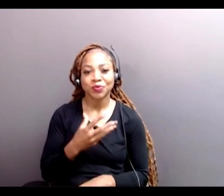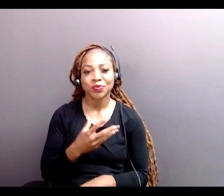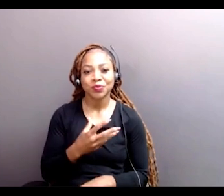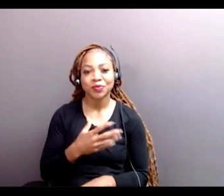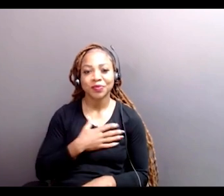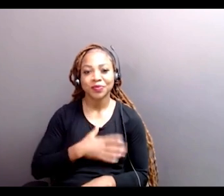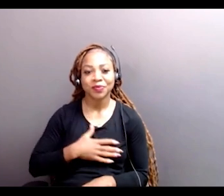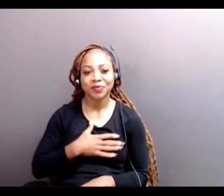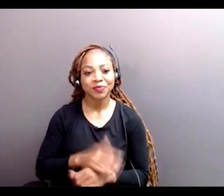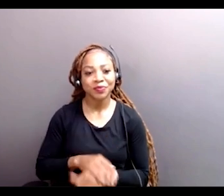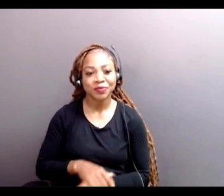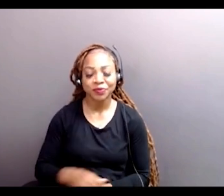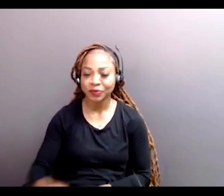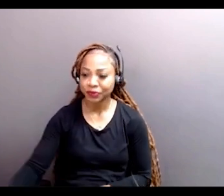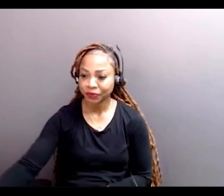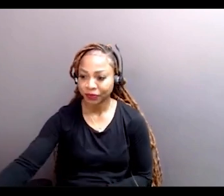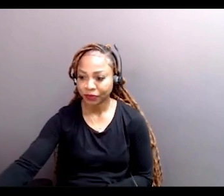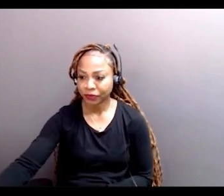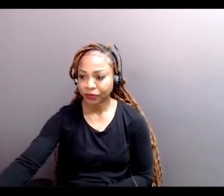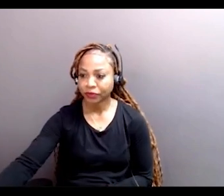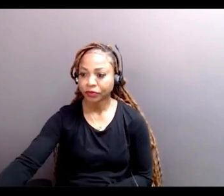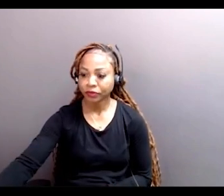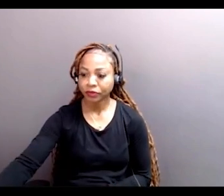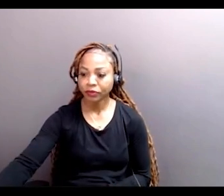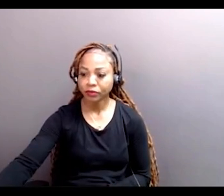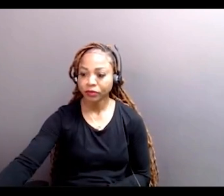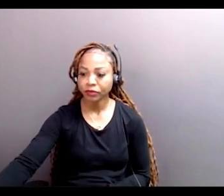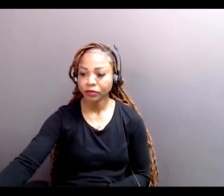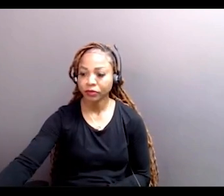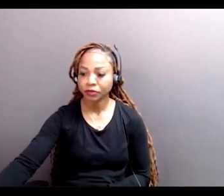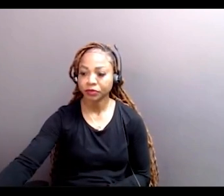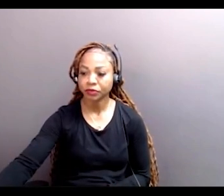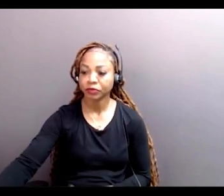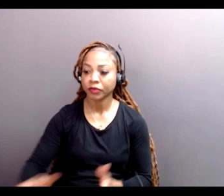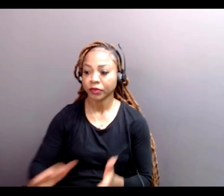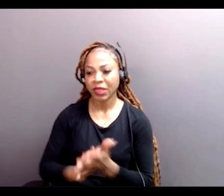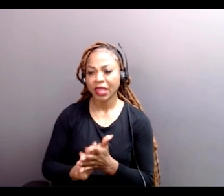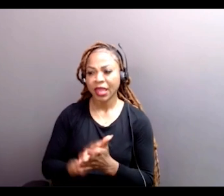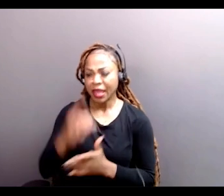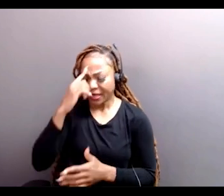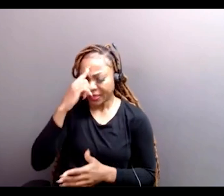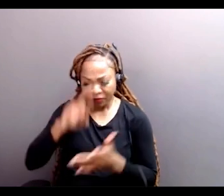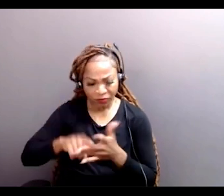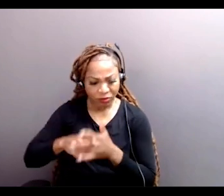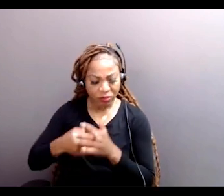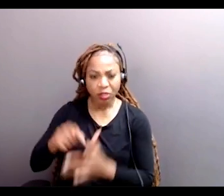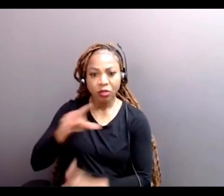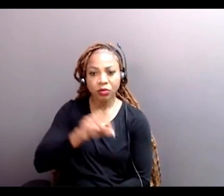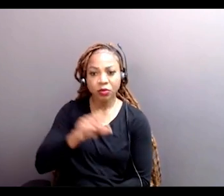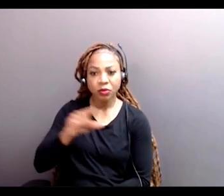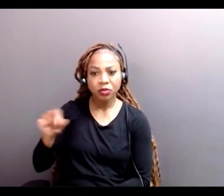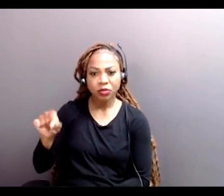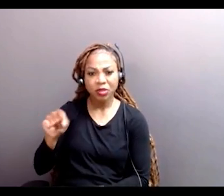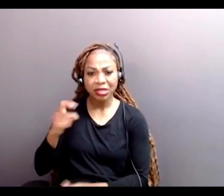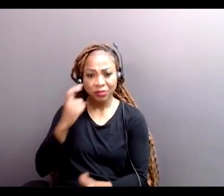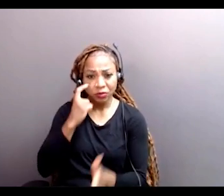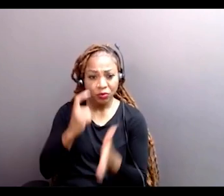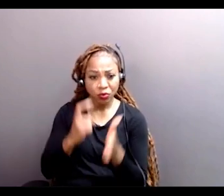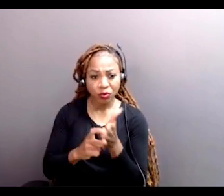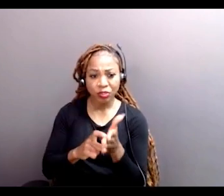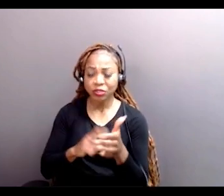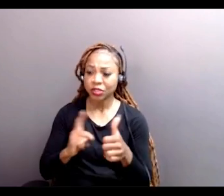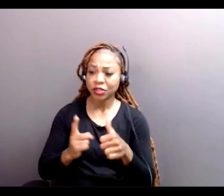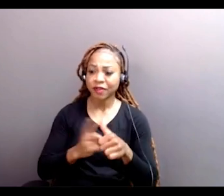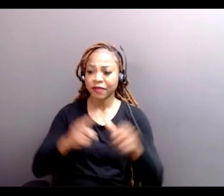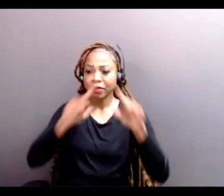please. So what did we find? I think when we started this work in 2020, one thing which you observe, if you look at that